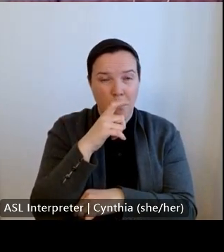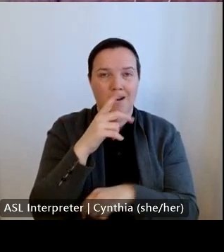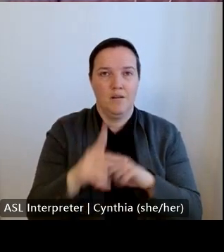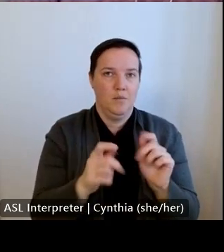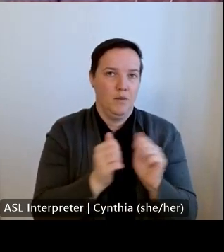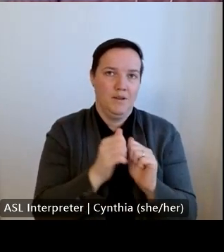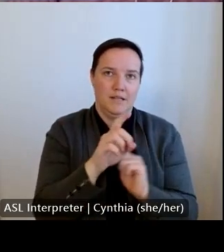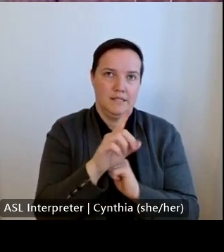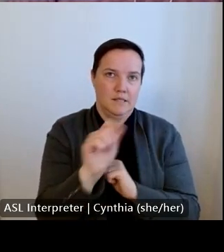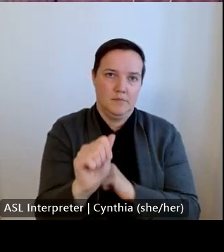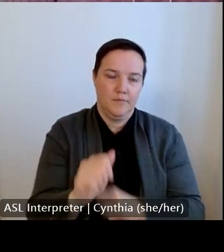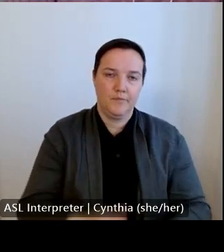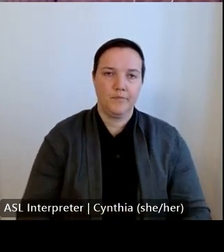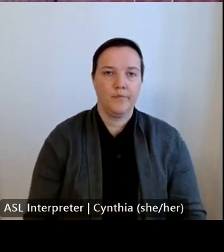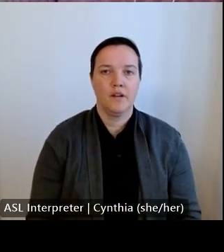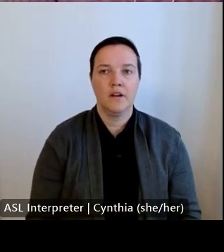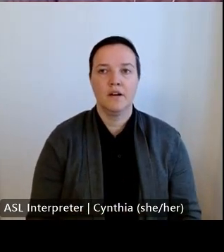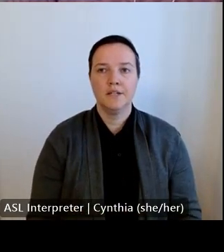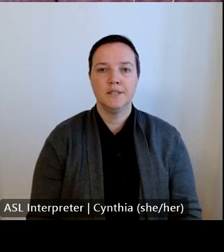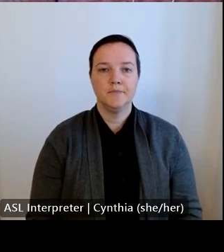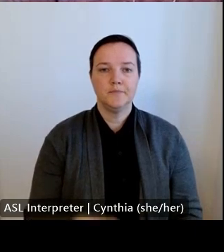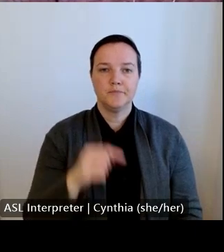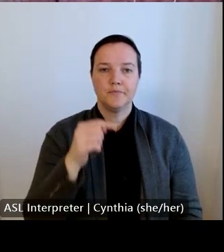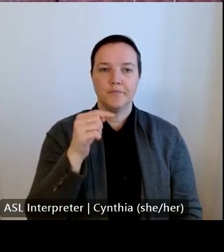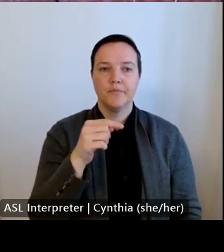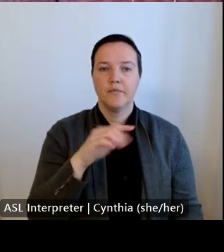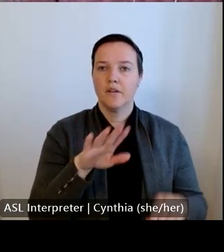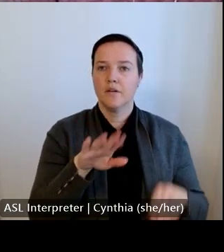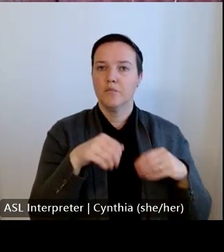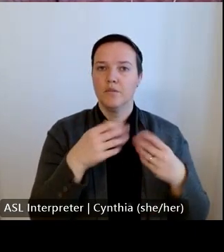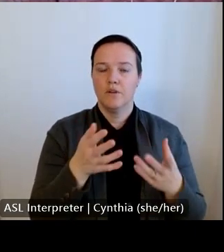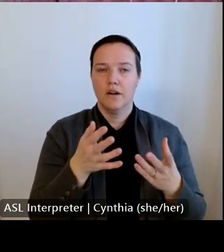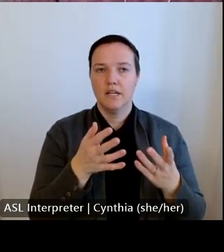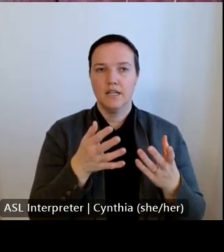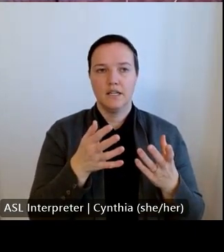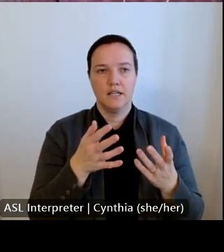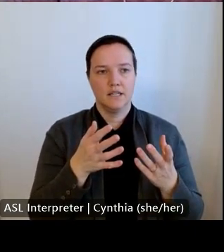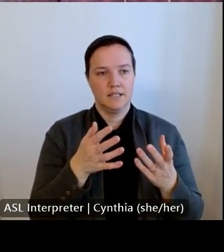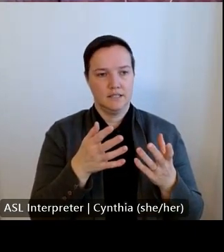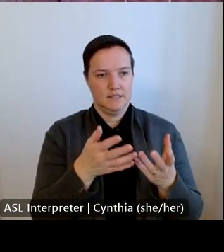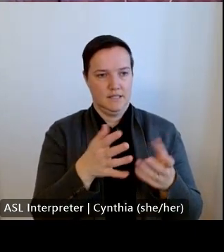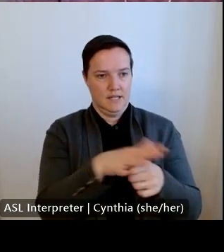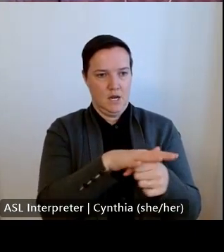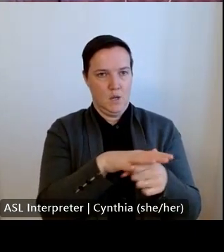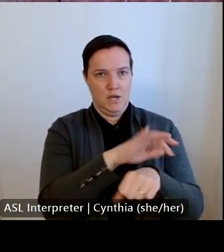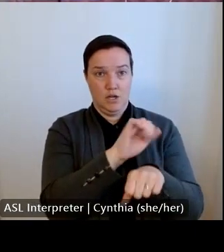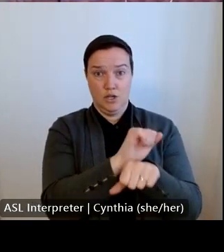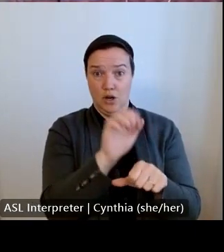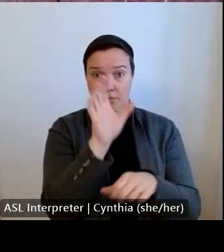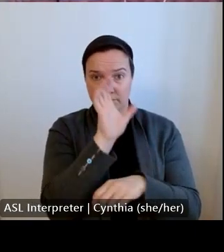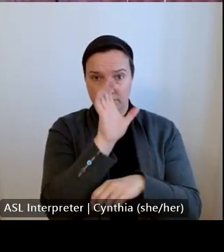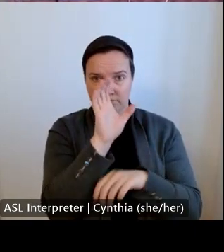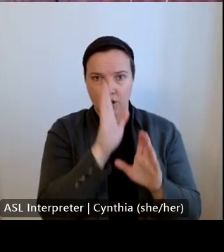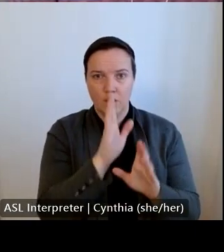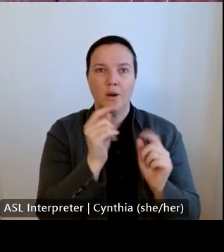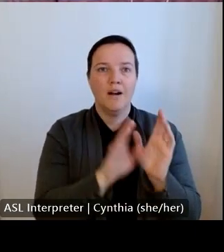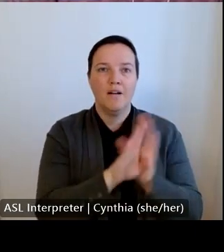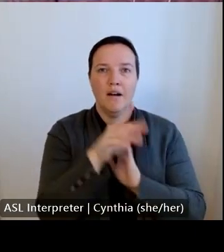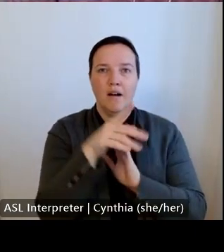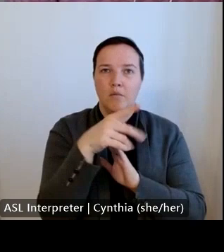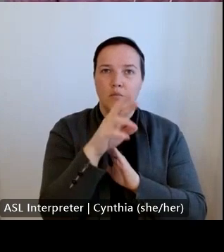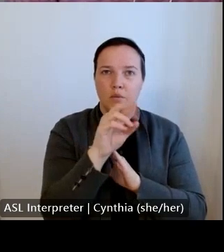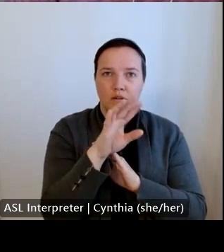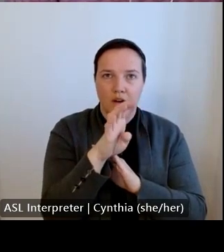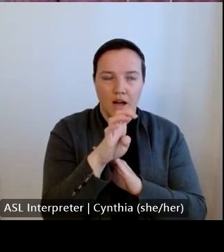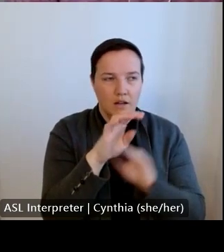with disabilities. It's a platform that provides where job seekers can build their profile, they can express